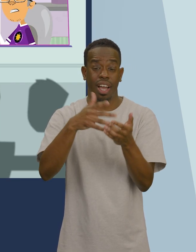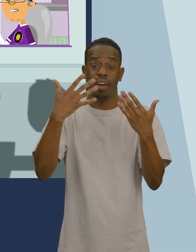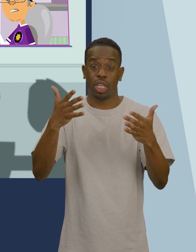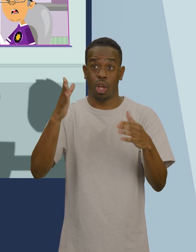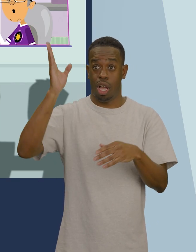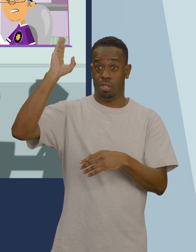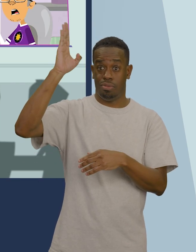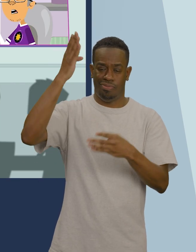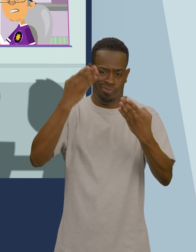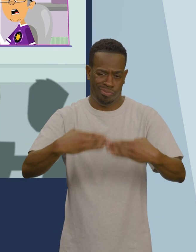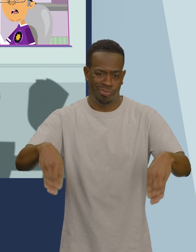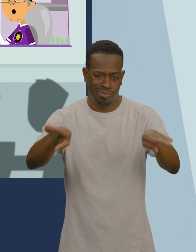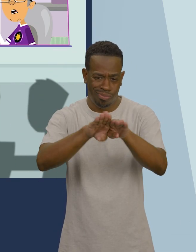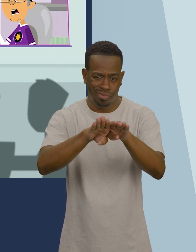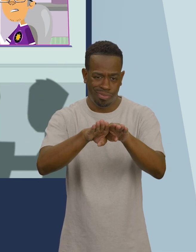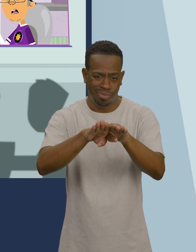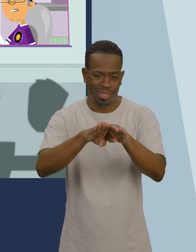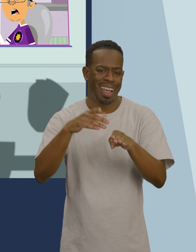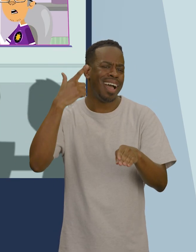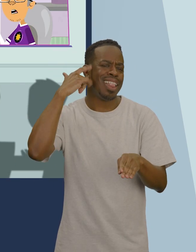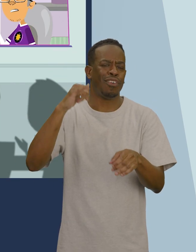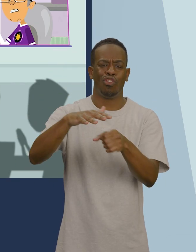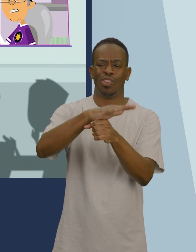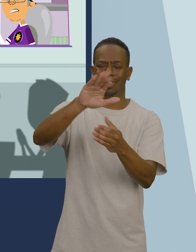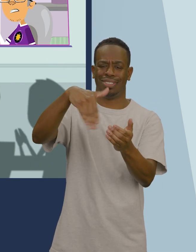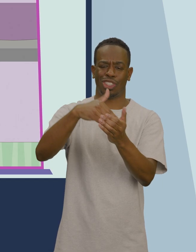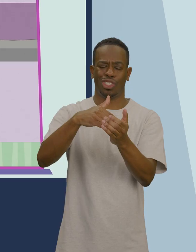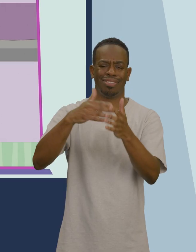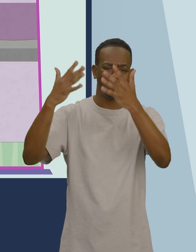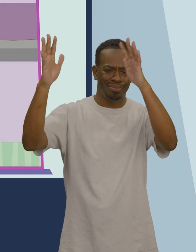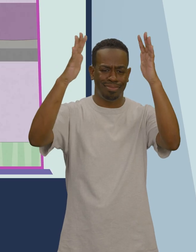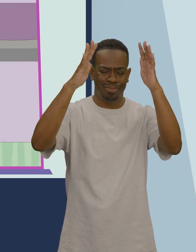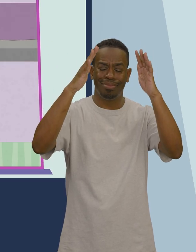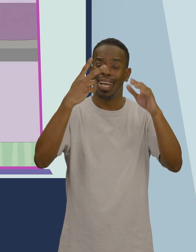concludes my Dex talk on what are the California regional centers.